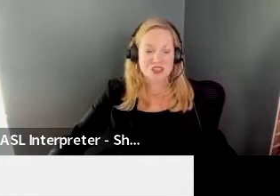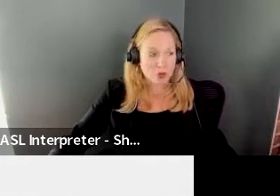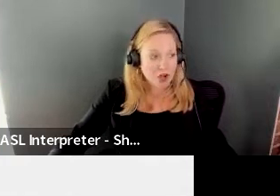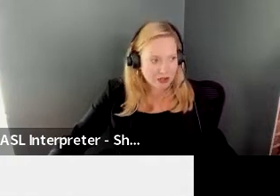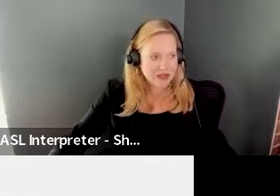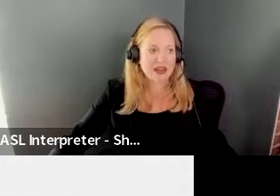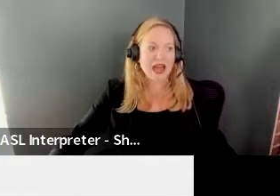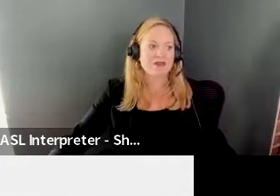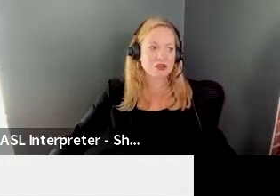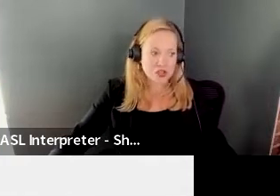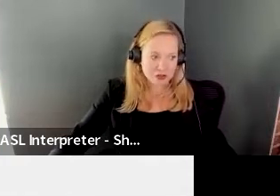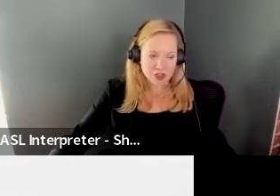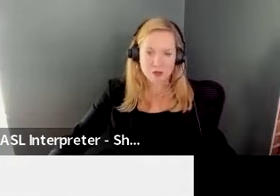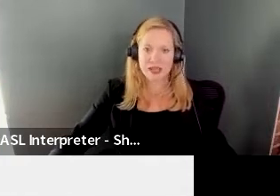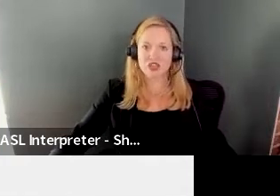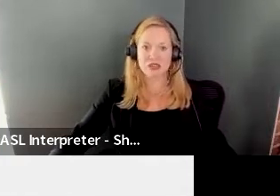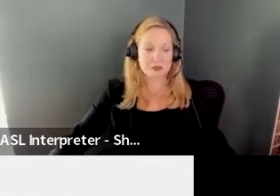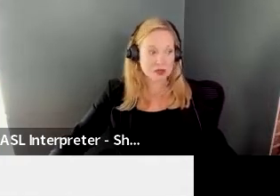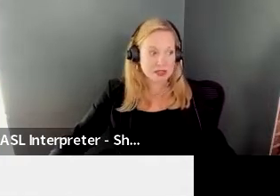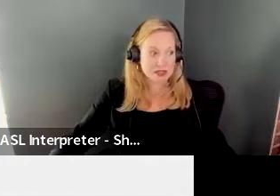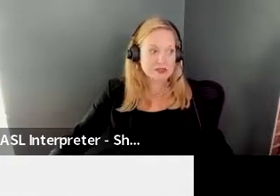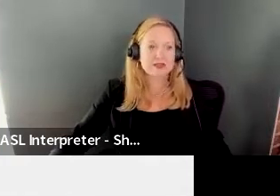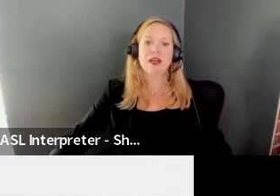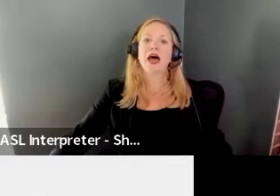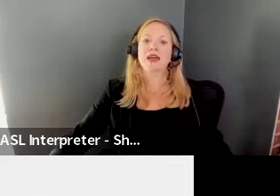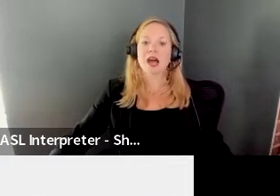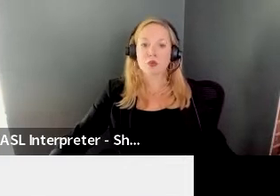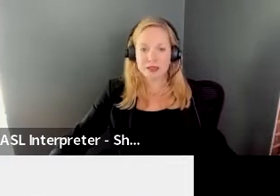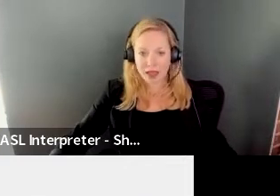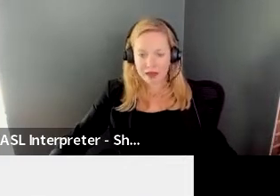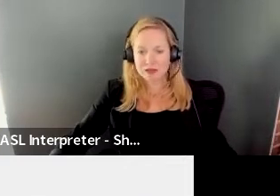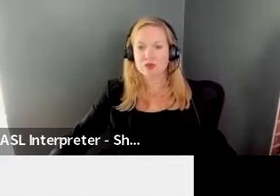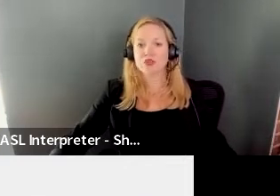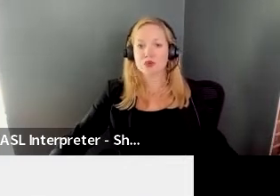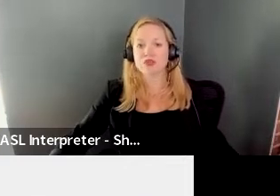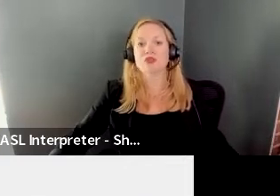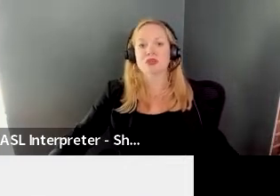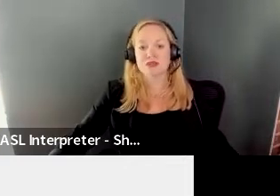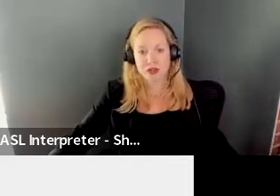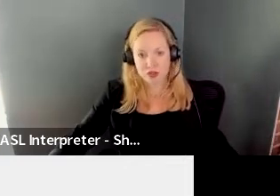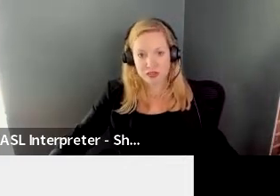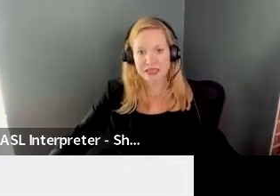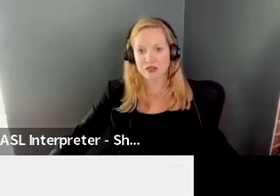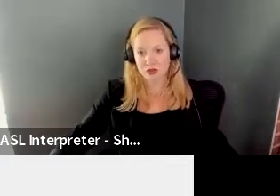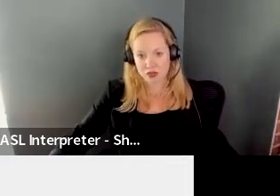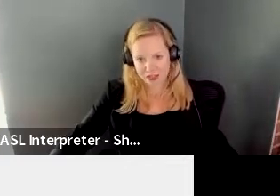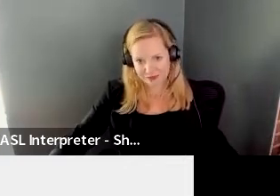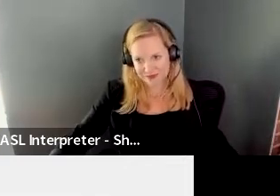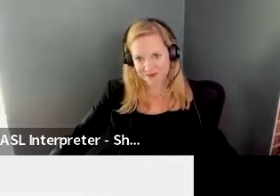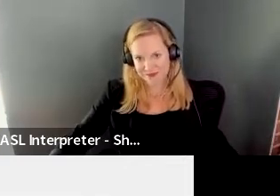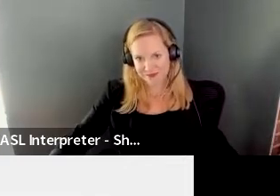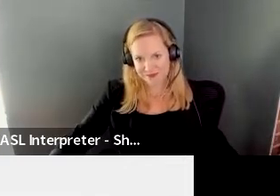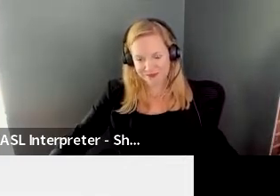And so we're calling that adverse childhood communication experiences and how we can reduce those risk factors in